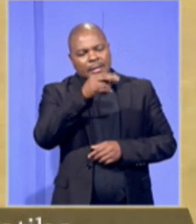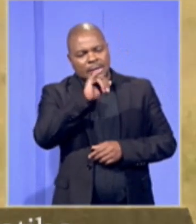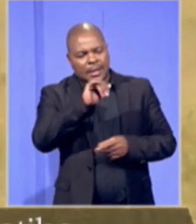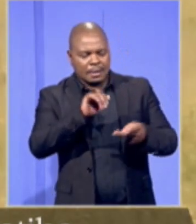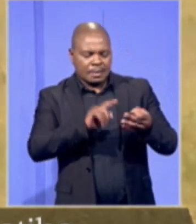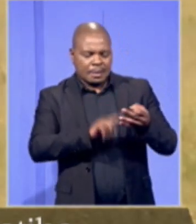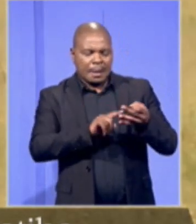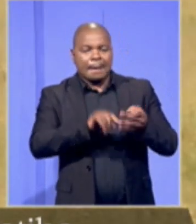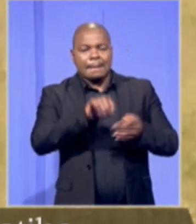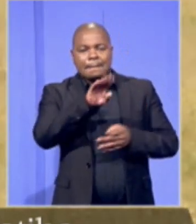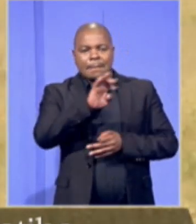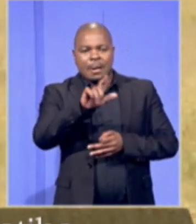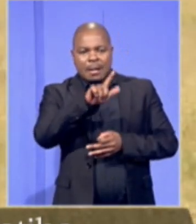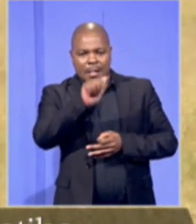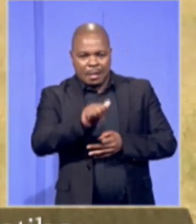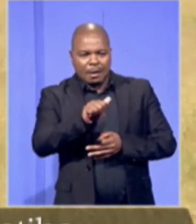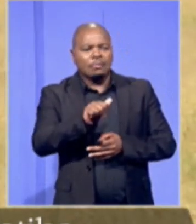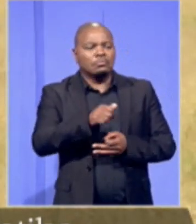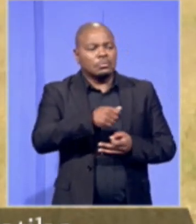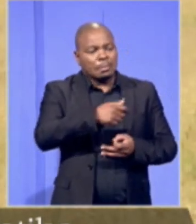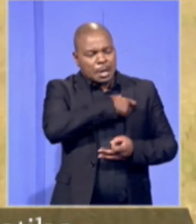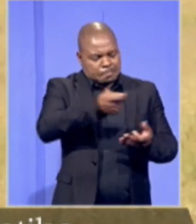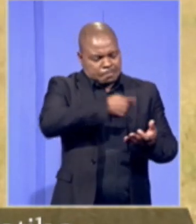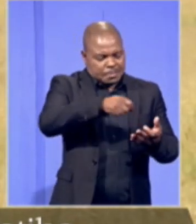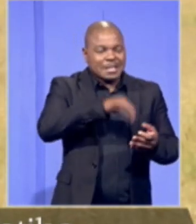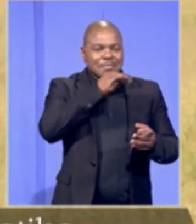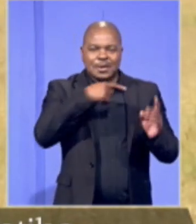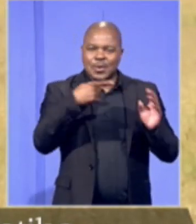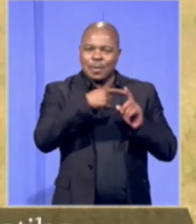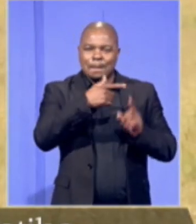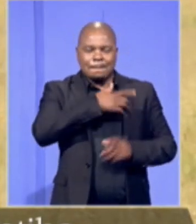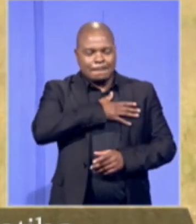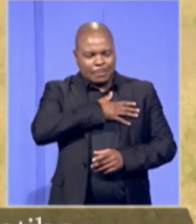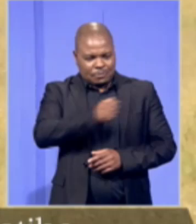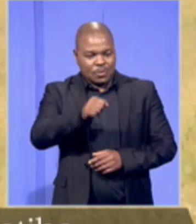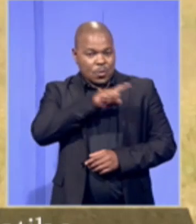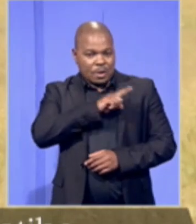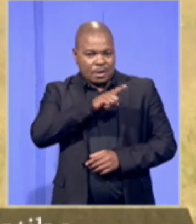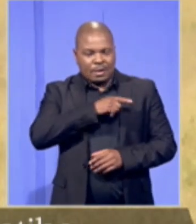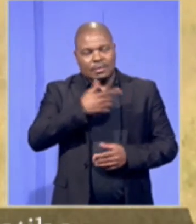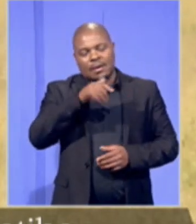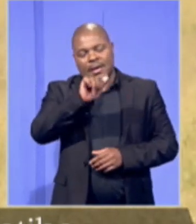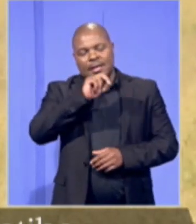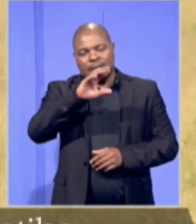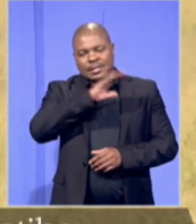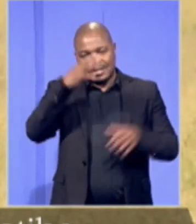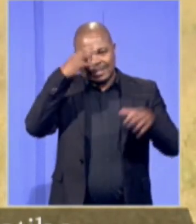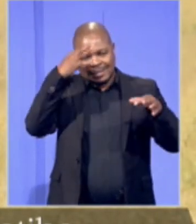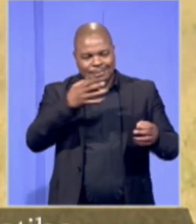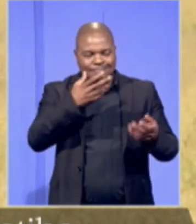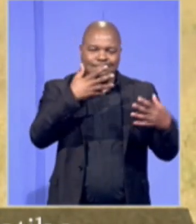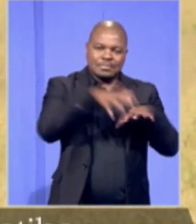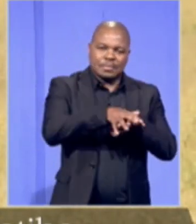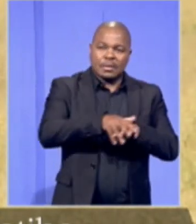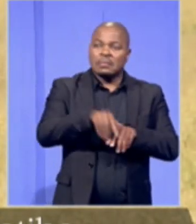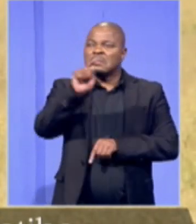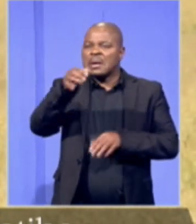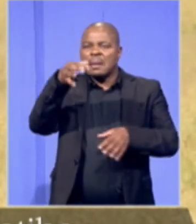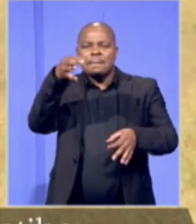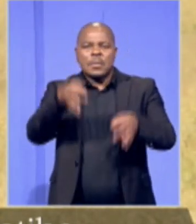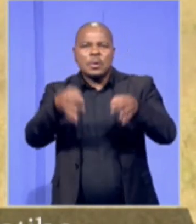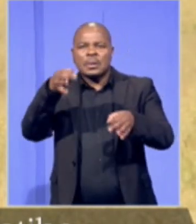Bela ho bontsha sebete mopresidente ho kenya tshebetsong diqeto tsa ANC empa bahlophuli ba dipolitiki ba re sena ha se taba ya ho